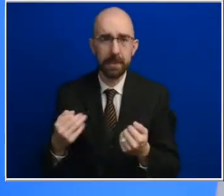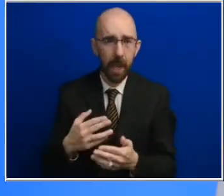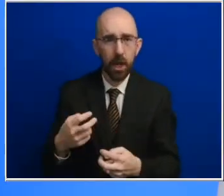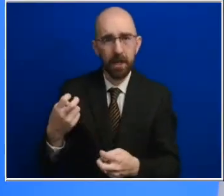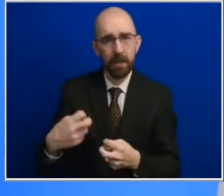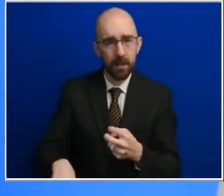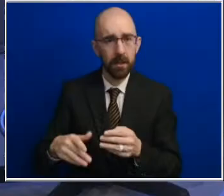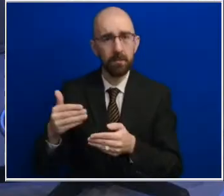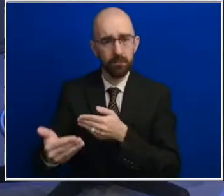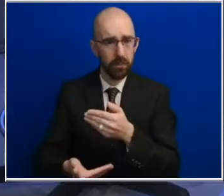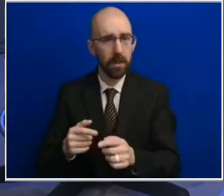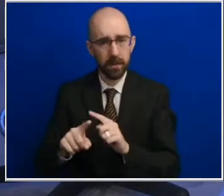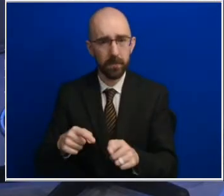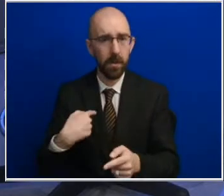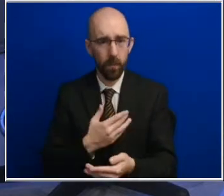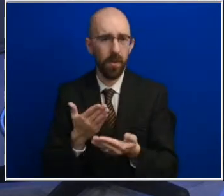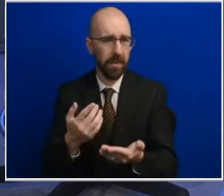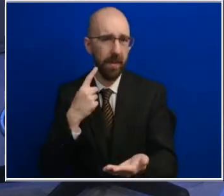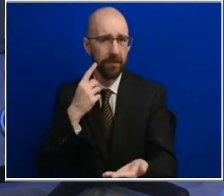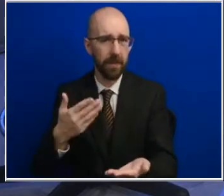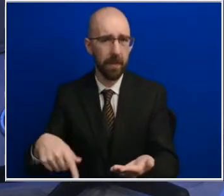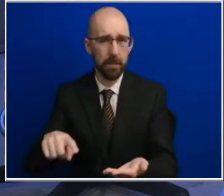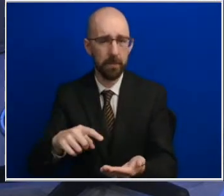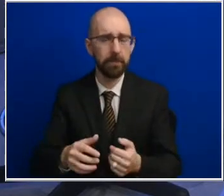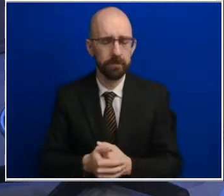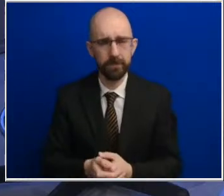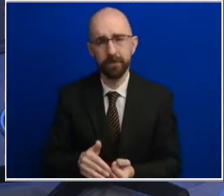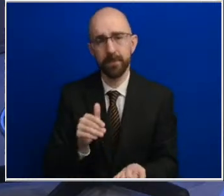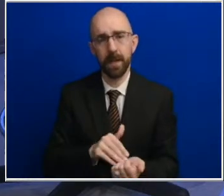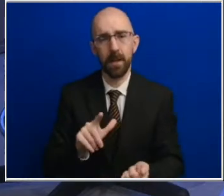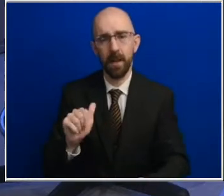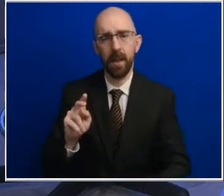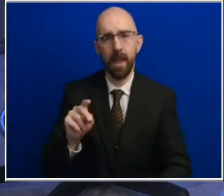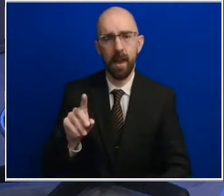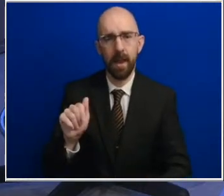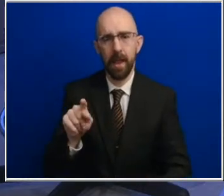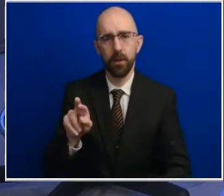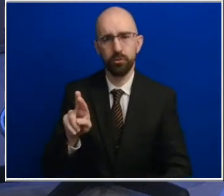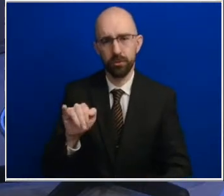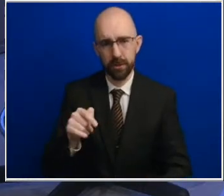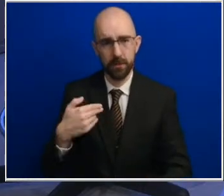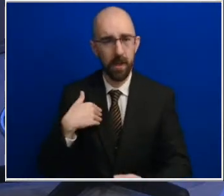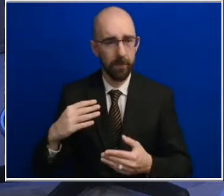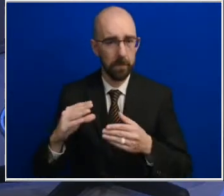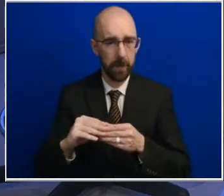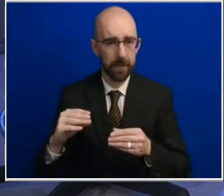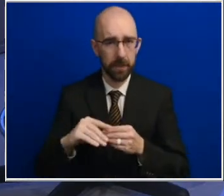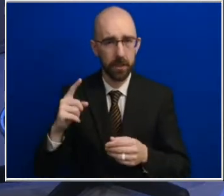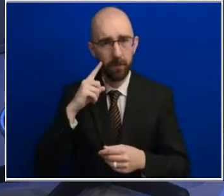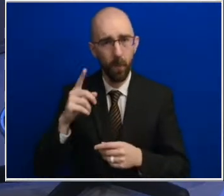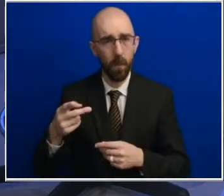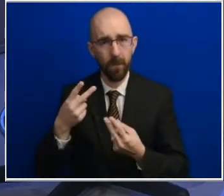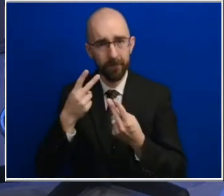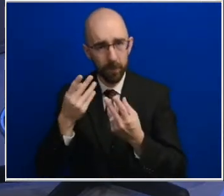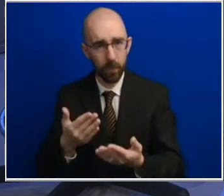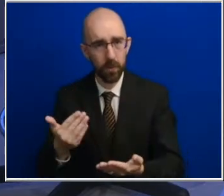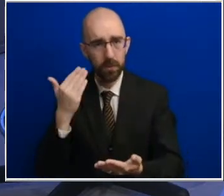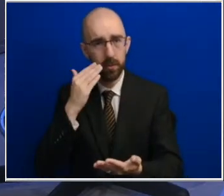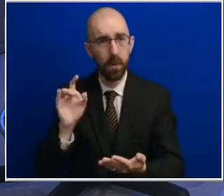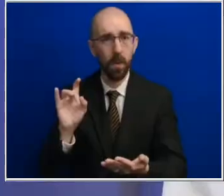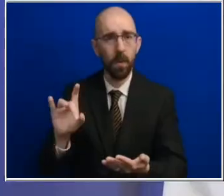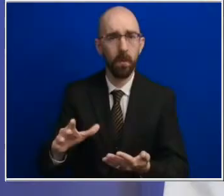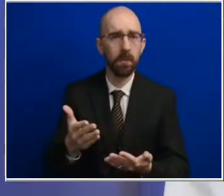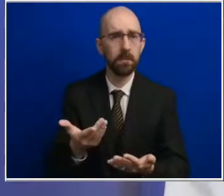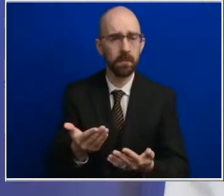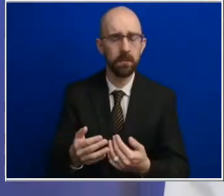there for them. Thank you. And Dr. Landazuri, do you have a message you would like our viewers to know? Yeah, I